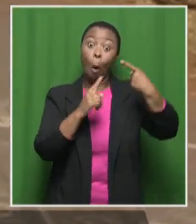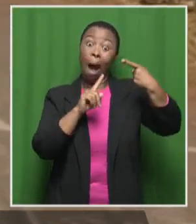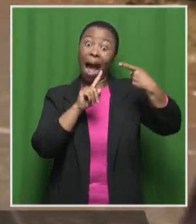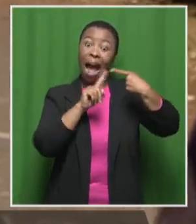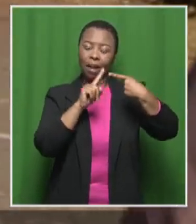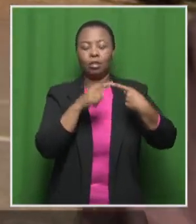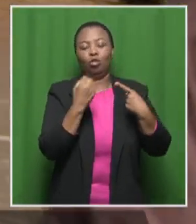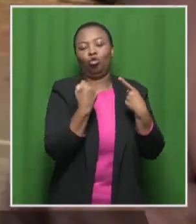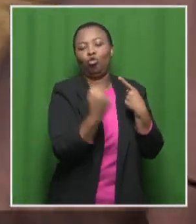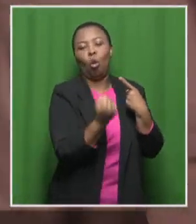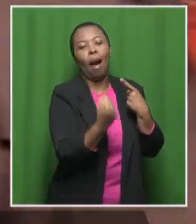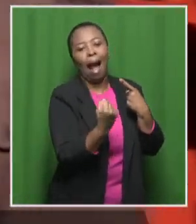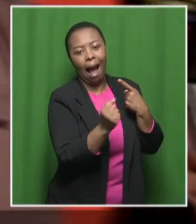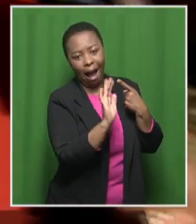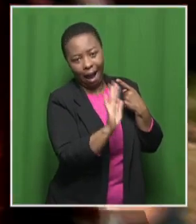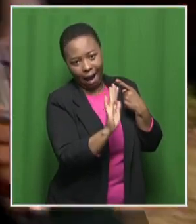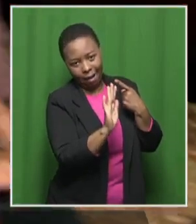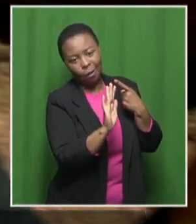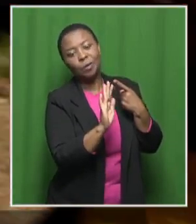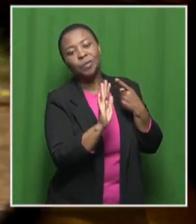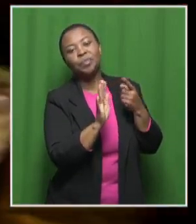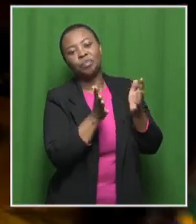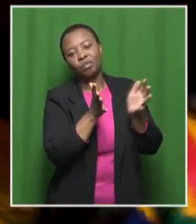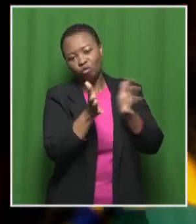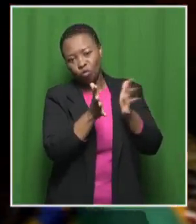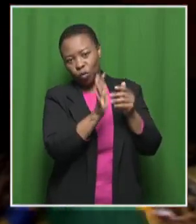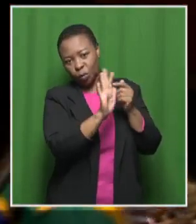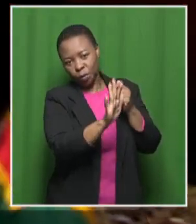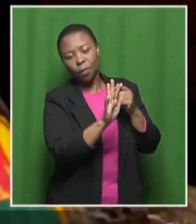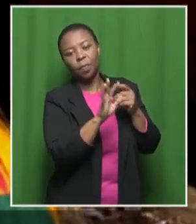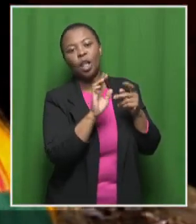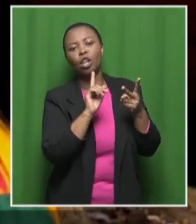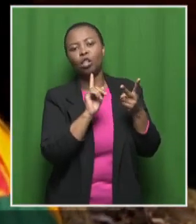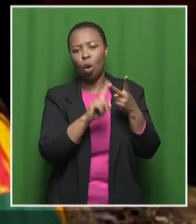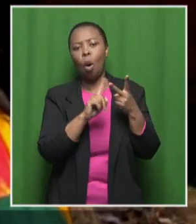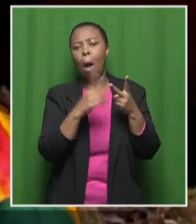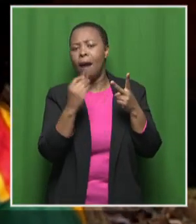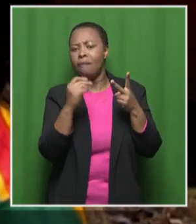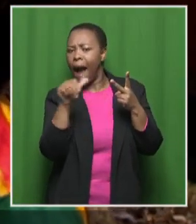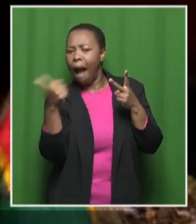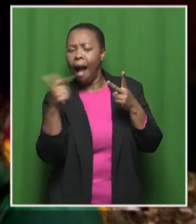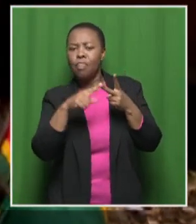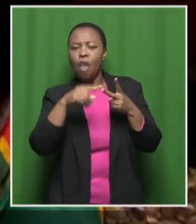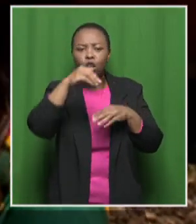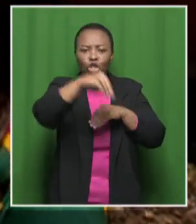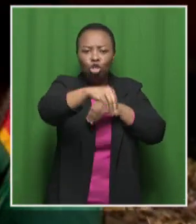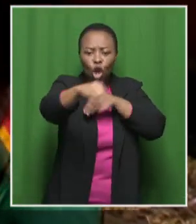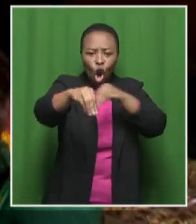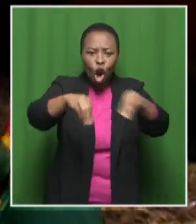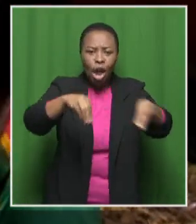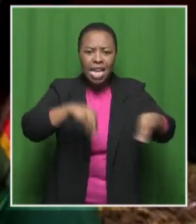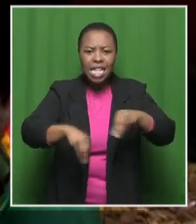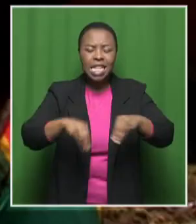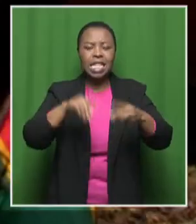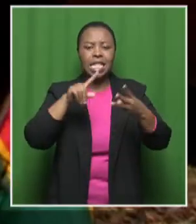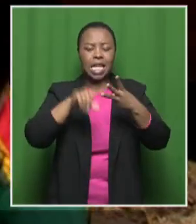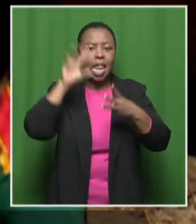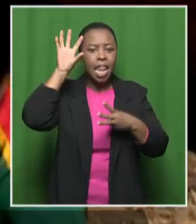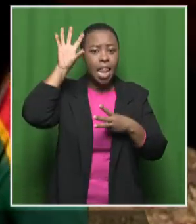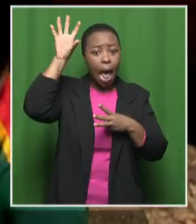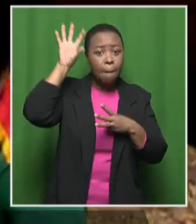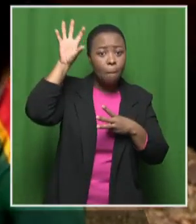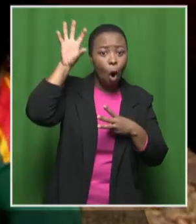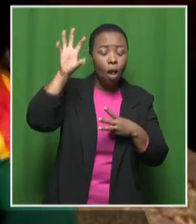game, but we've also seen a lot of interest in codes that we've never played before, like chess, netball. When